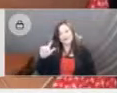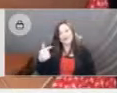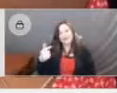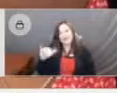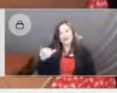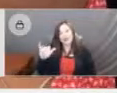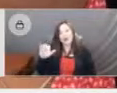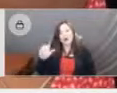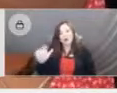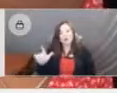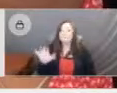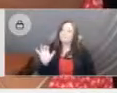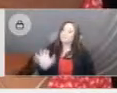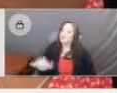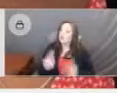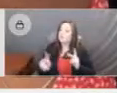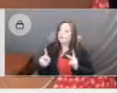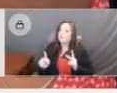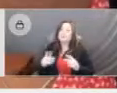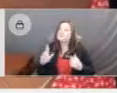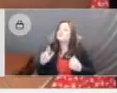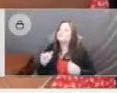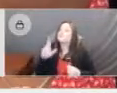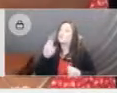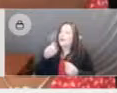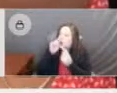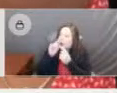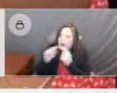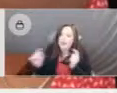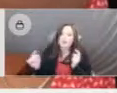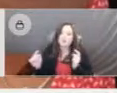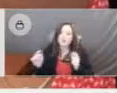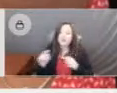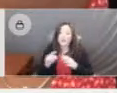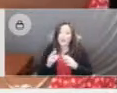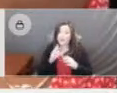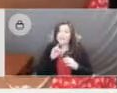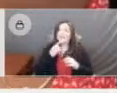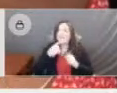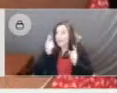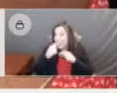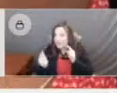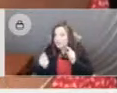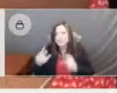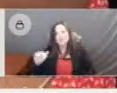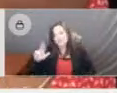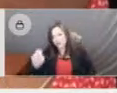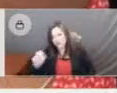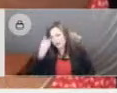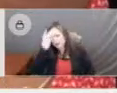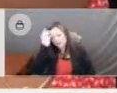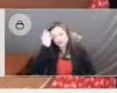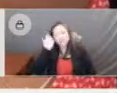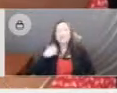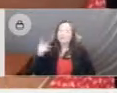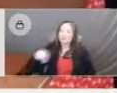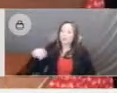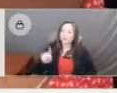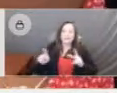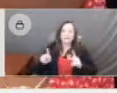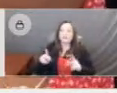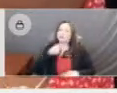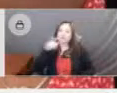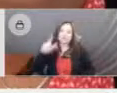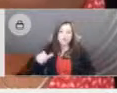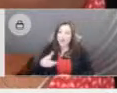people, which is a very rare allergy to have and very rare to have a severe allergy to that, but for those people, they should not get the